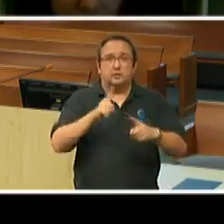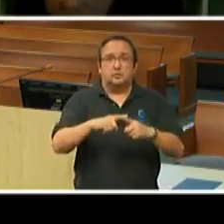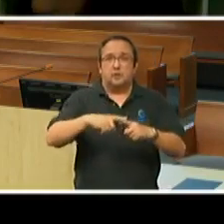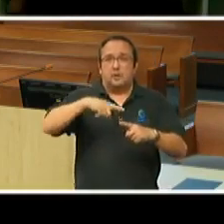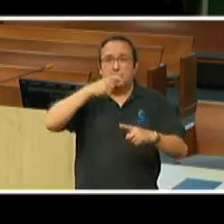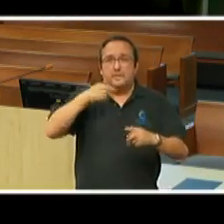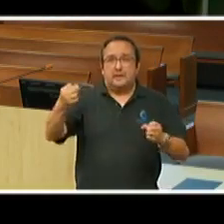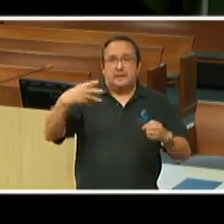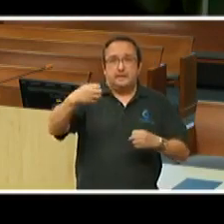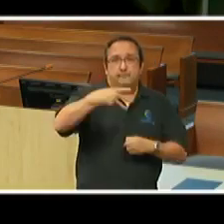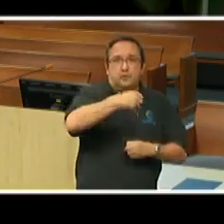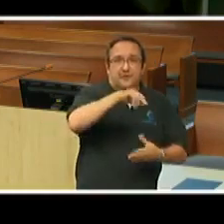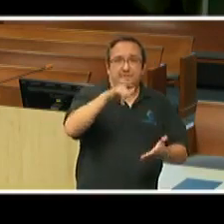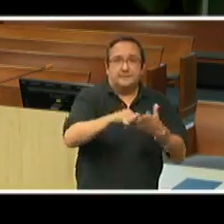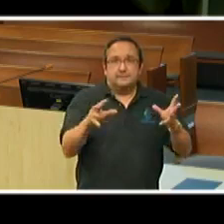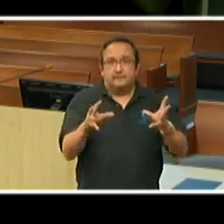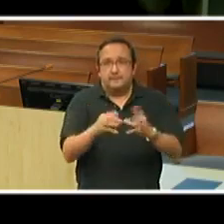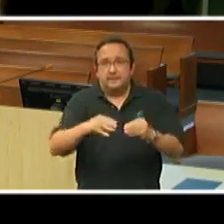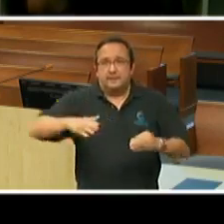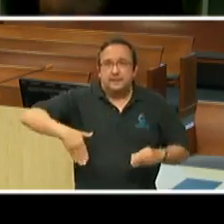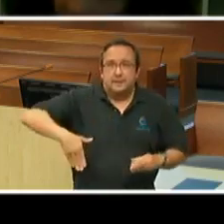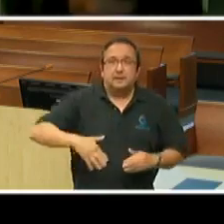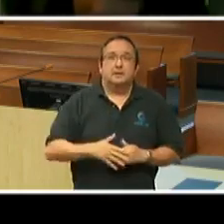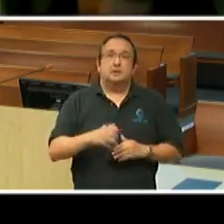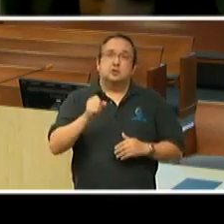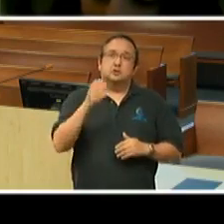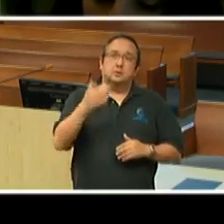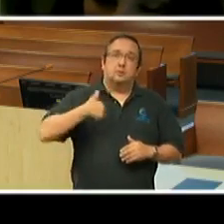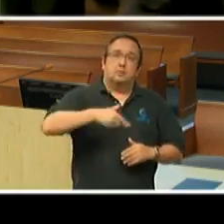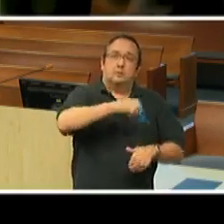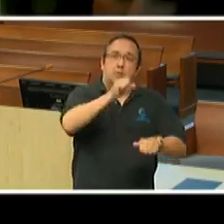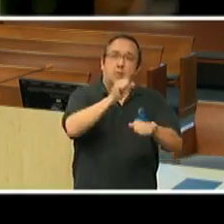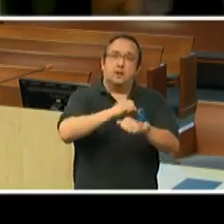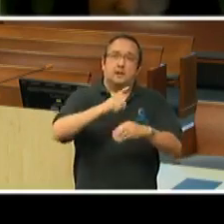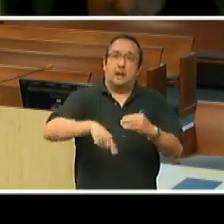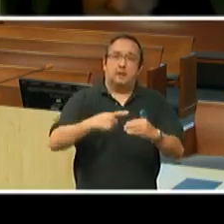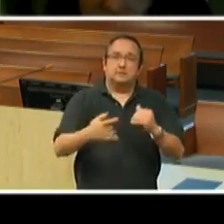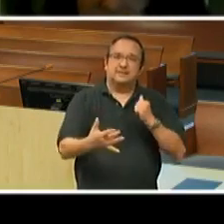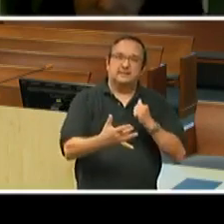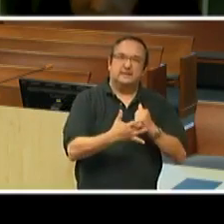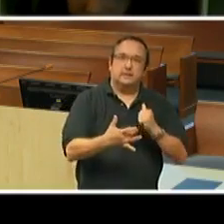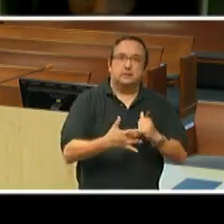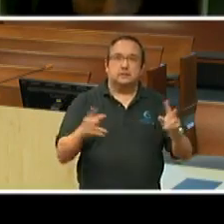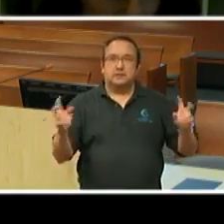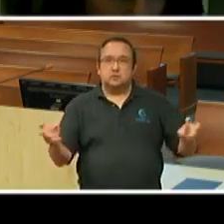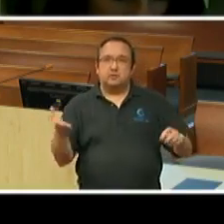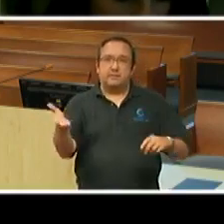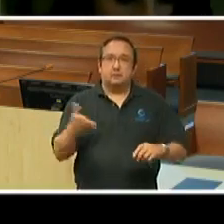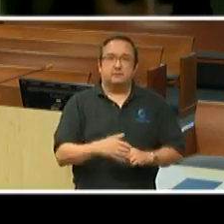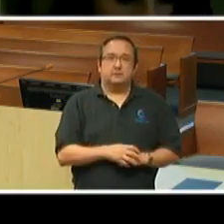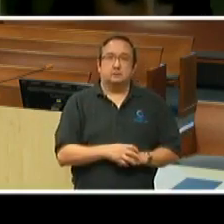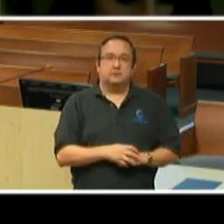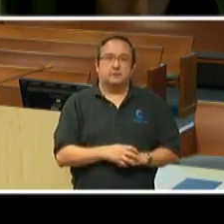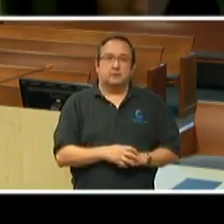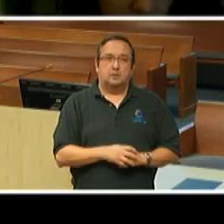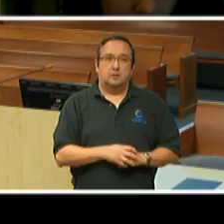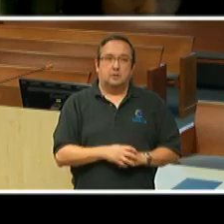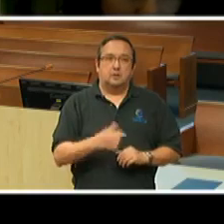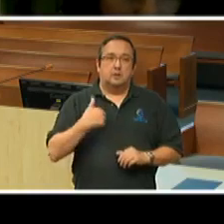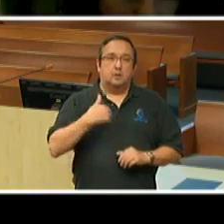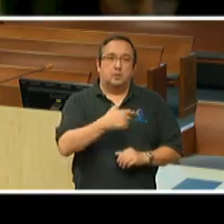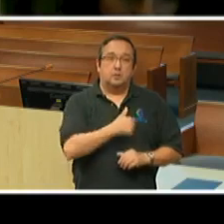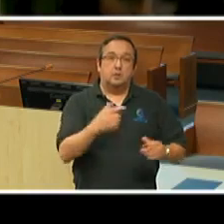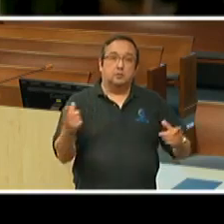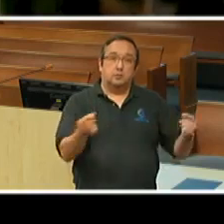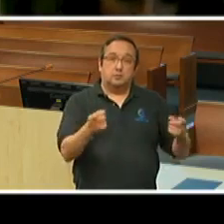at this meeting. So, and we're working out the technical issues there. So what we're going to do is manage